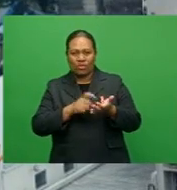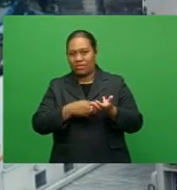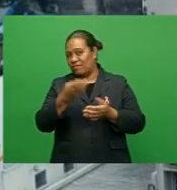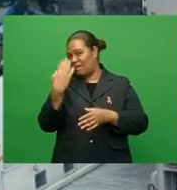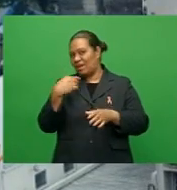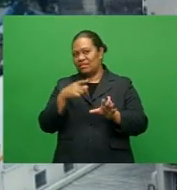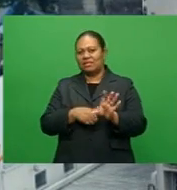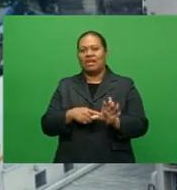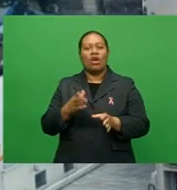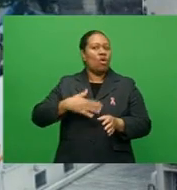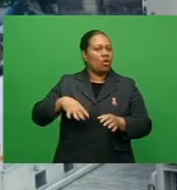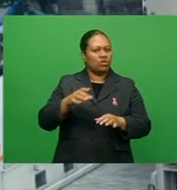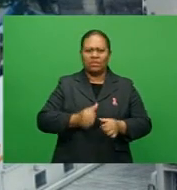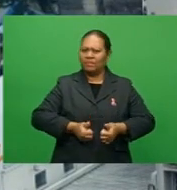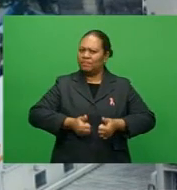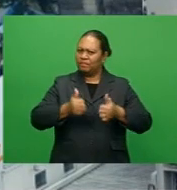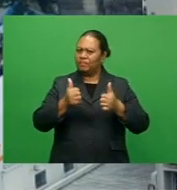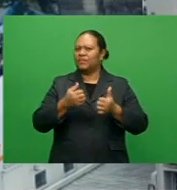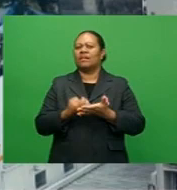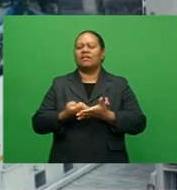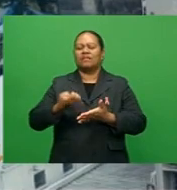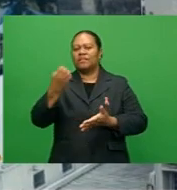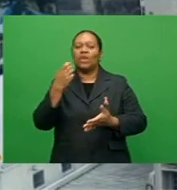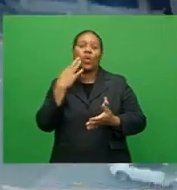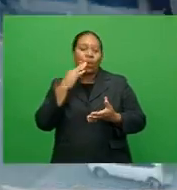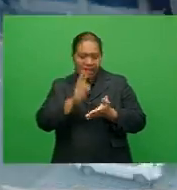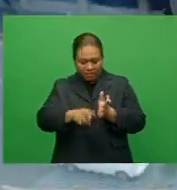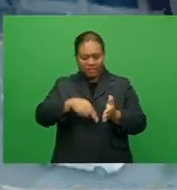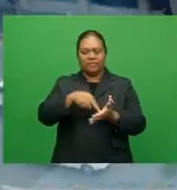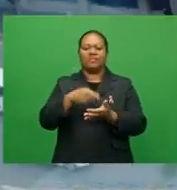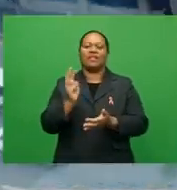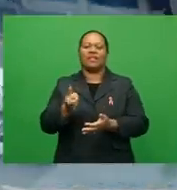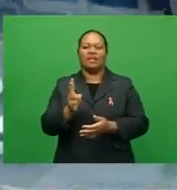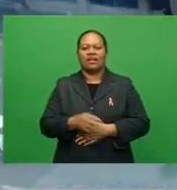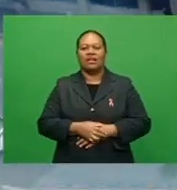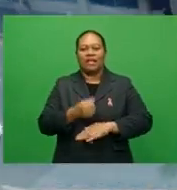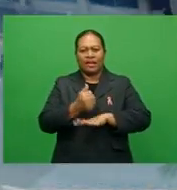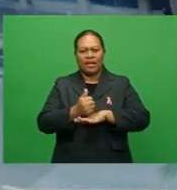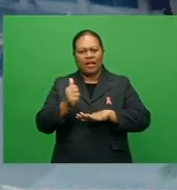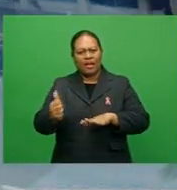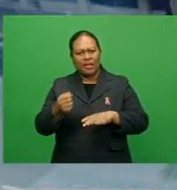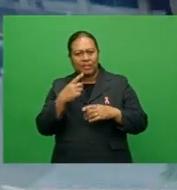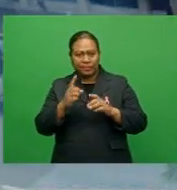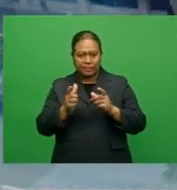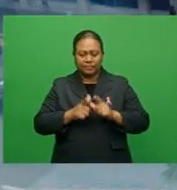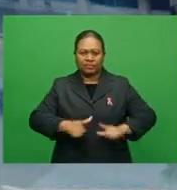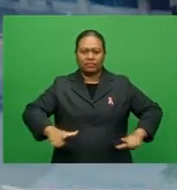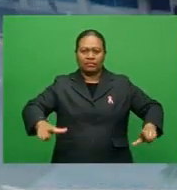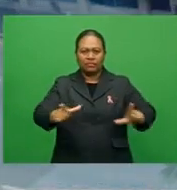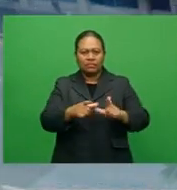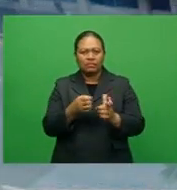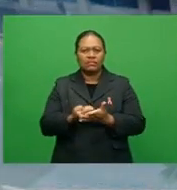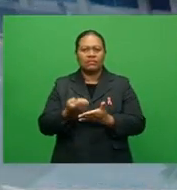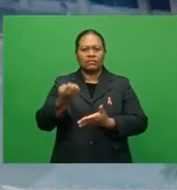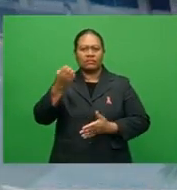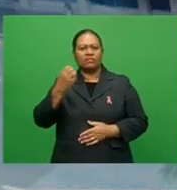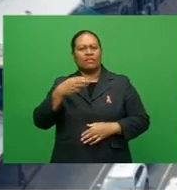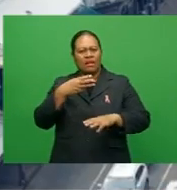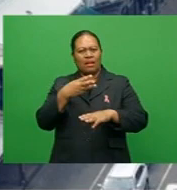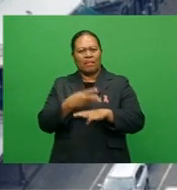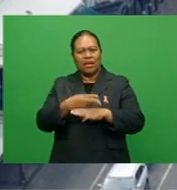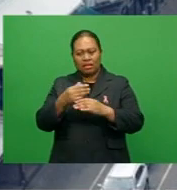this should augur well for the economy during the recovery phase. The governor adds domestic economic activity in the months ahead will